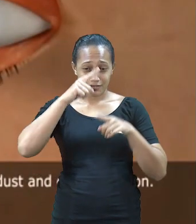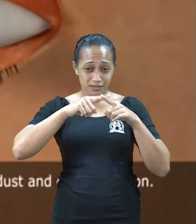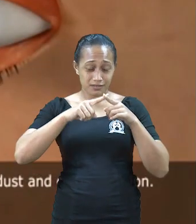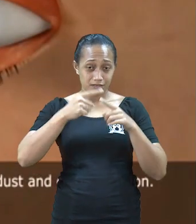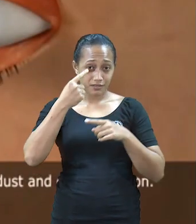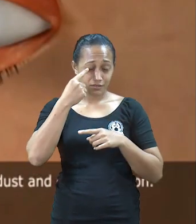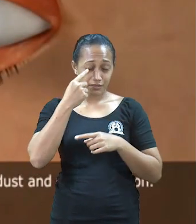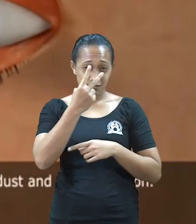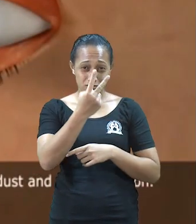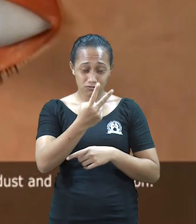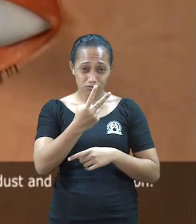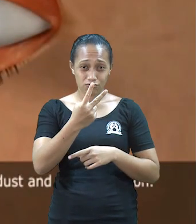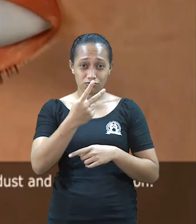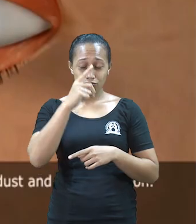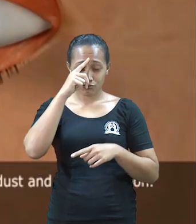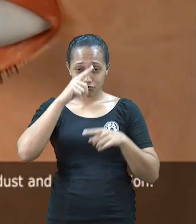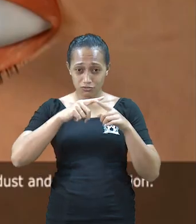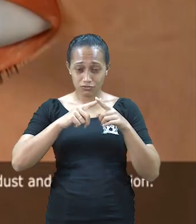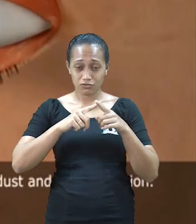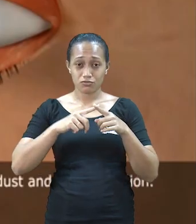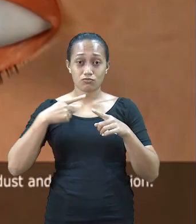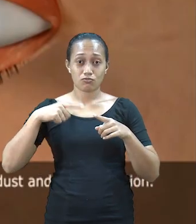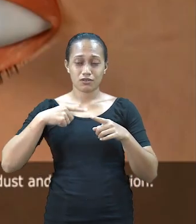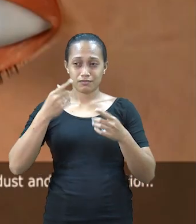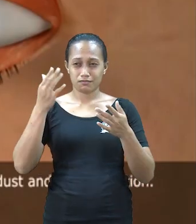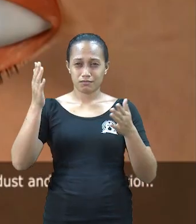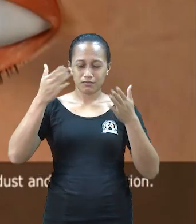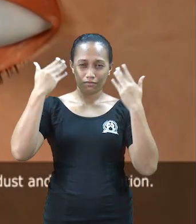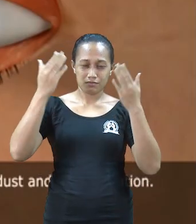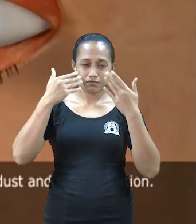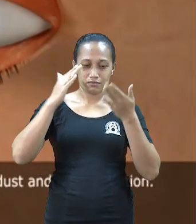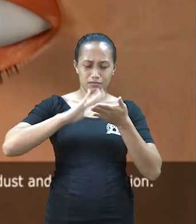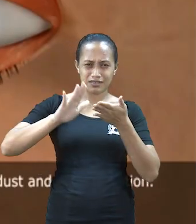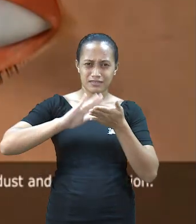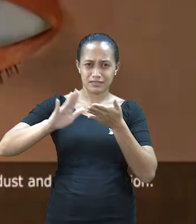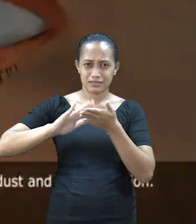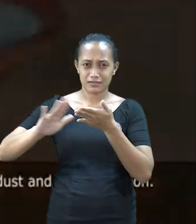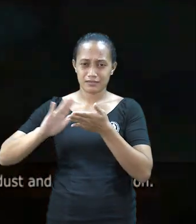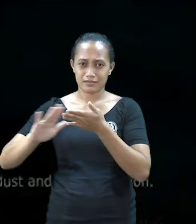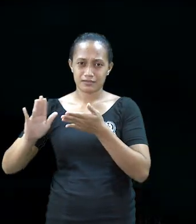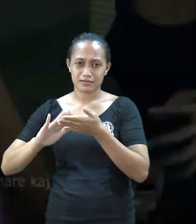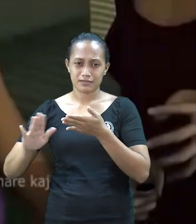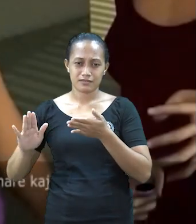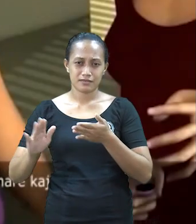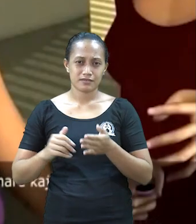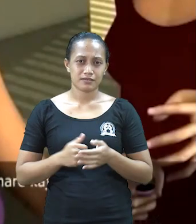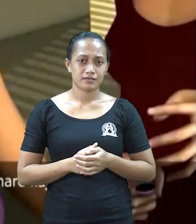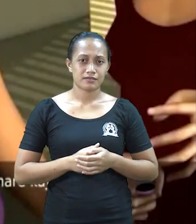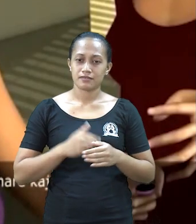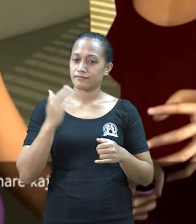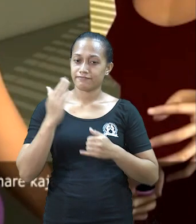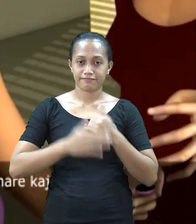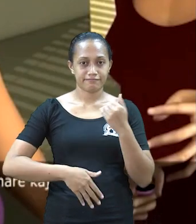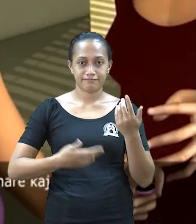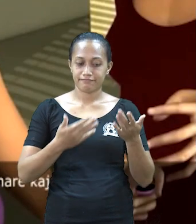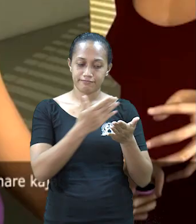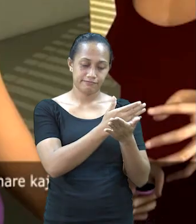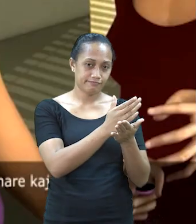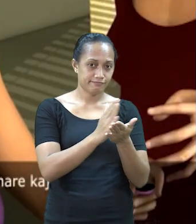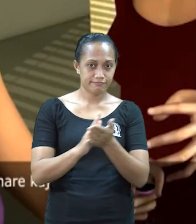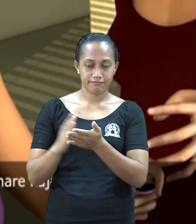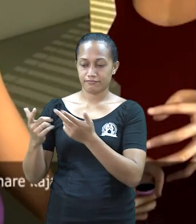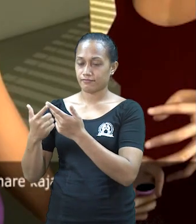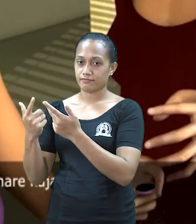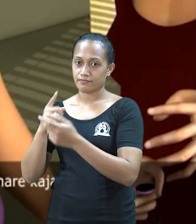conjunctivitis are the 2 common diseases caused by dust and contamination. Never share towels